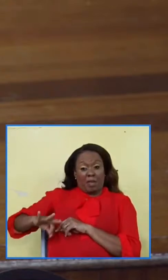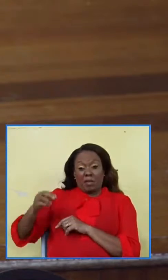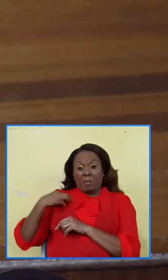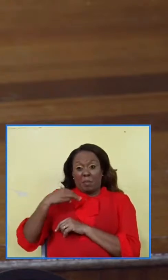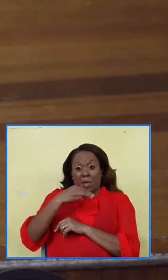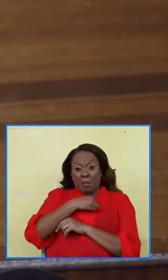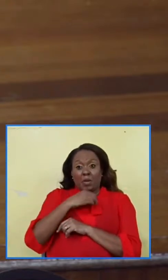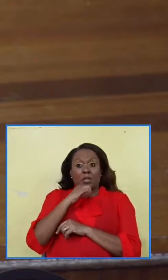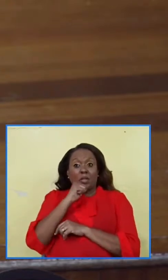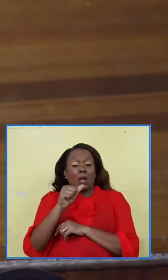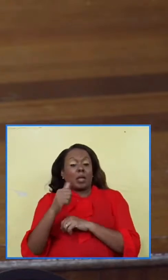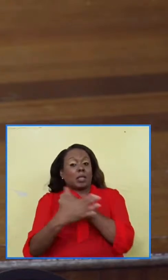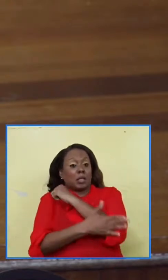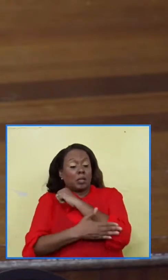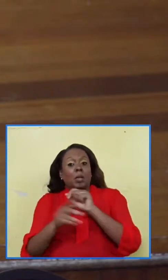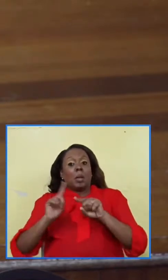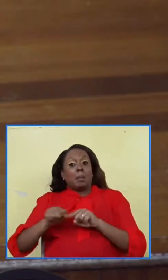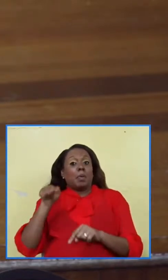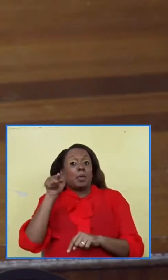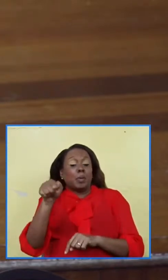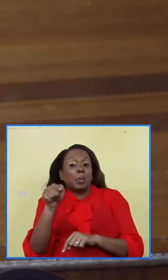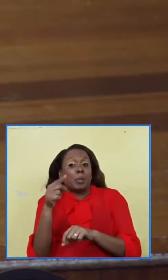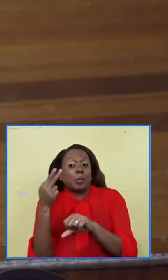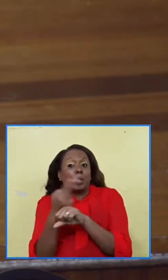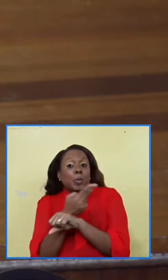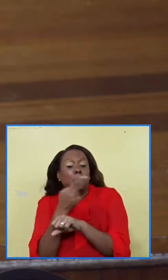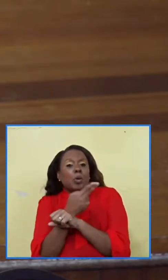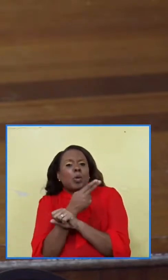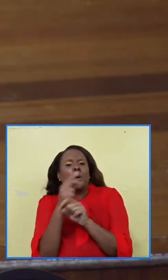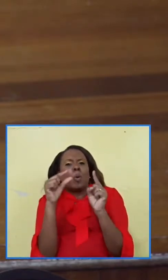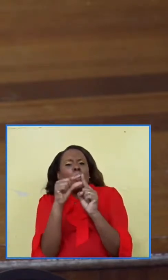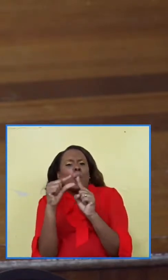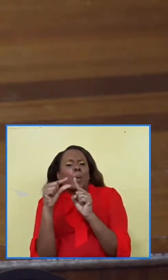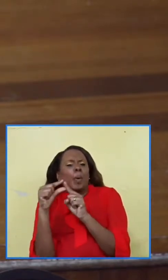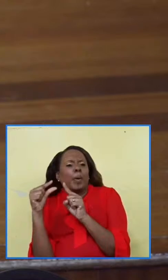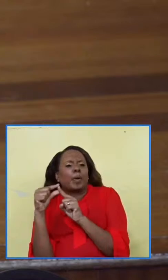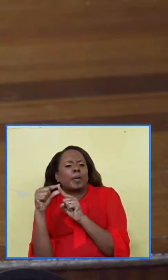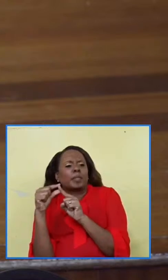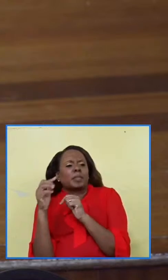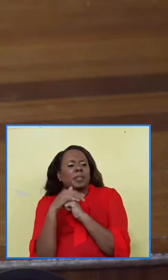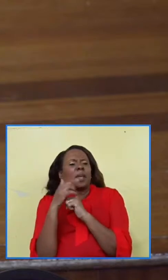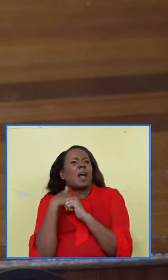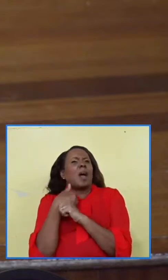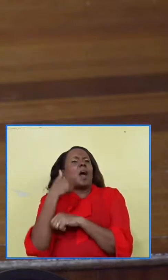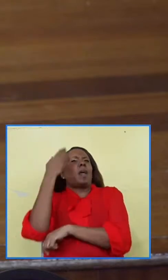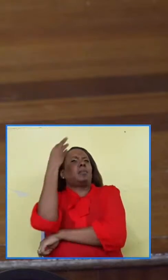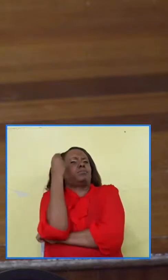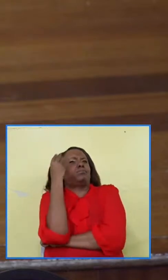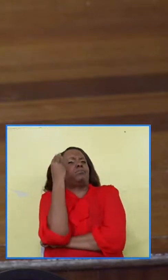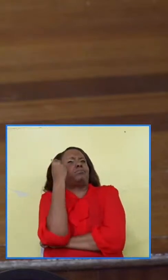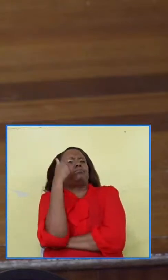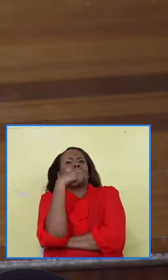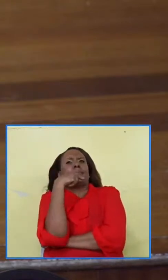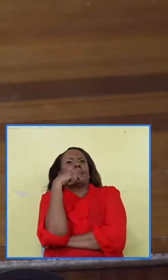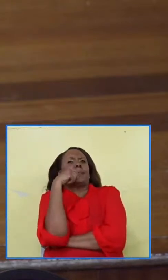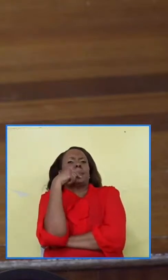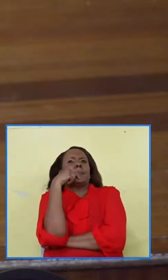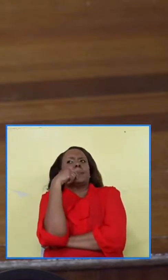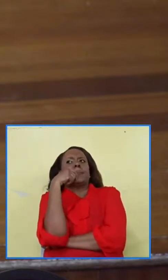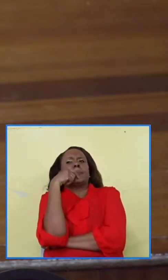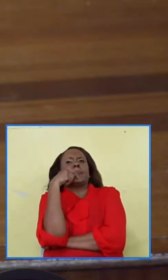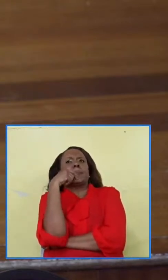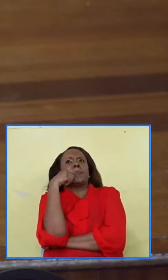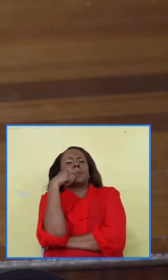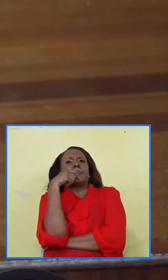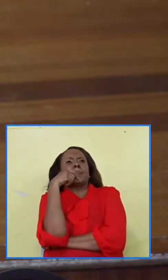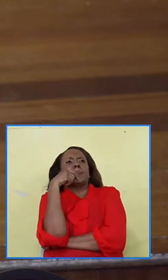So when you as a chairman use terminology like that, it caused me pause, because